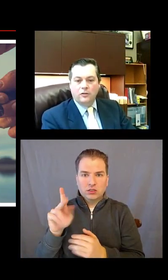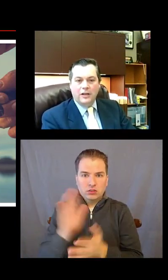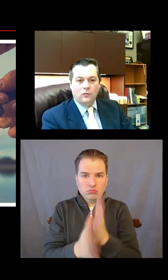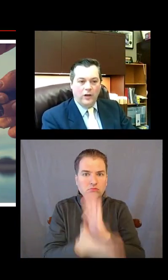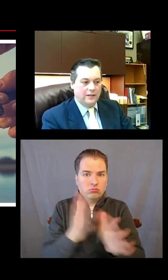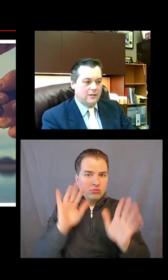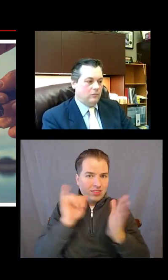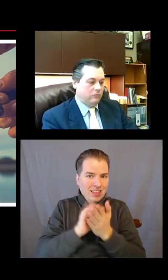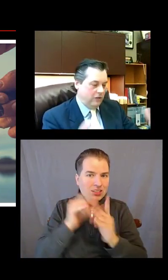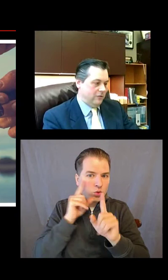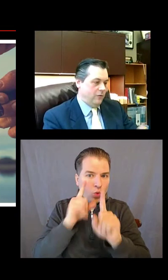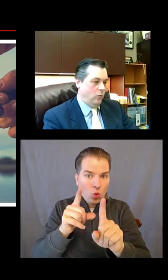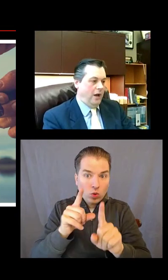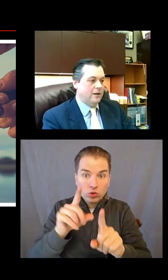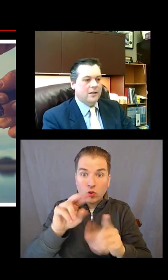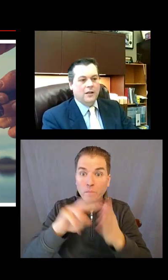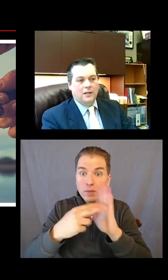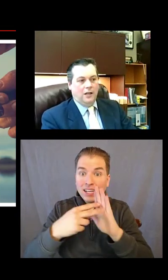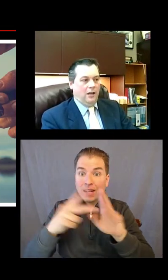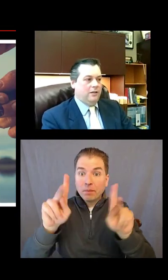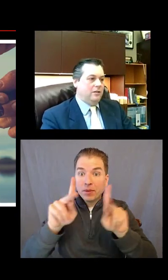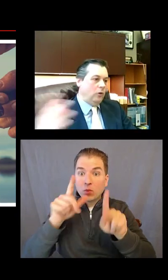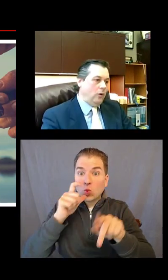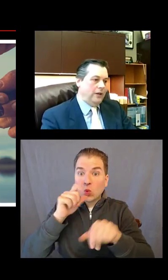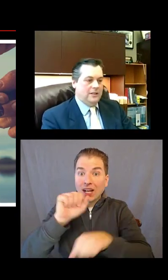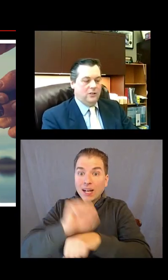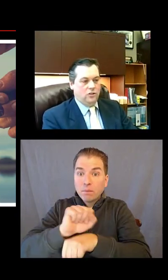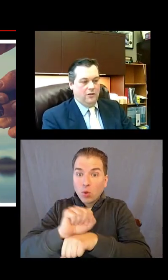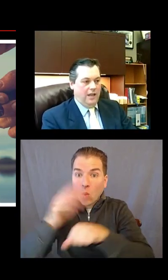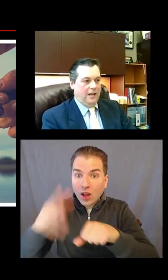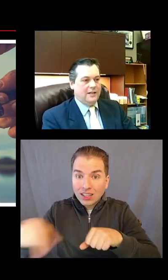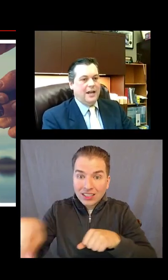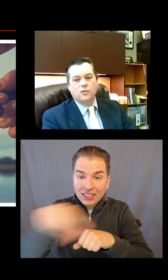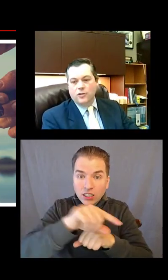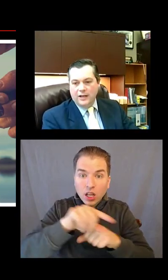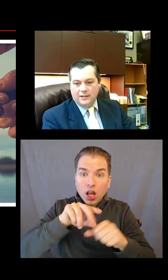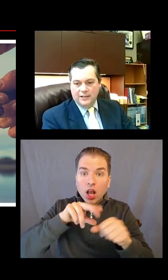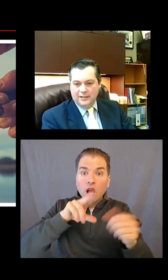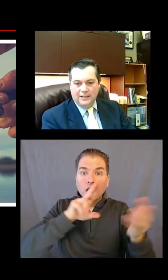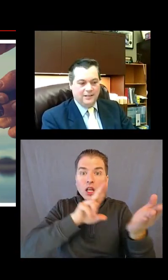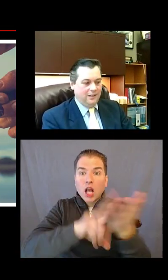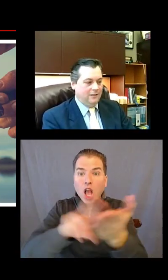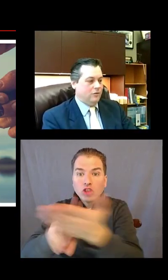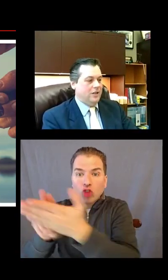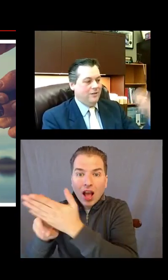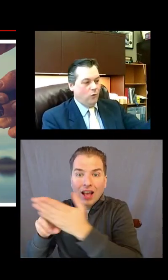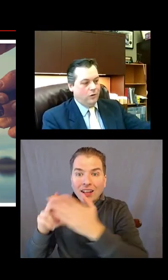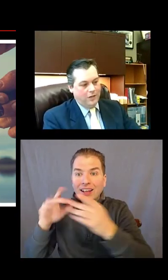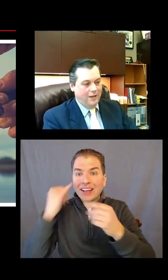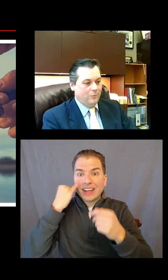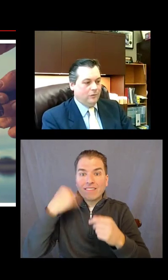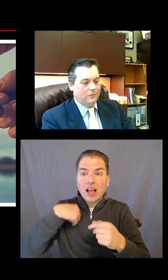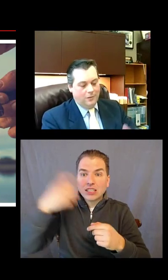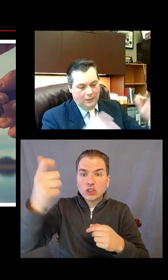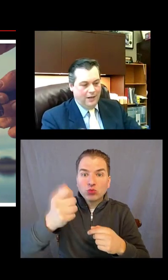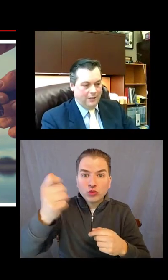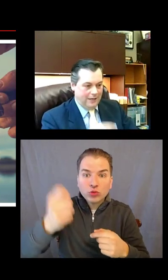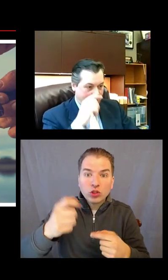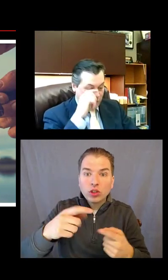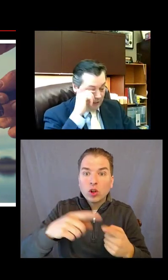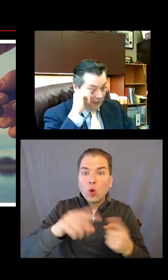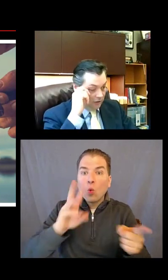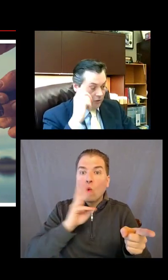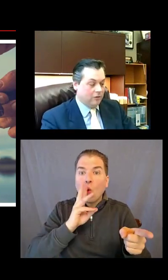your lingering risk. Risk for what? The employees that you had, contracts that existed, your Time Warner Cable